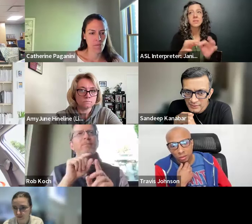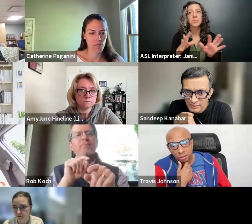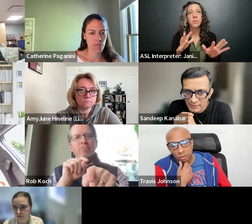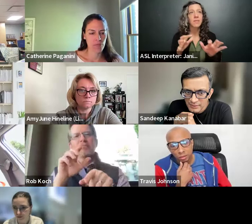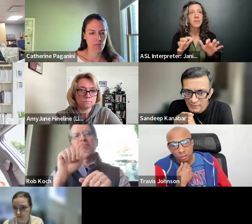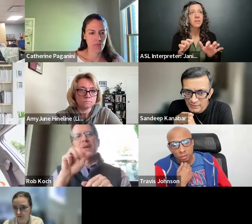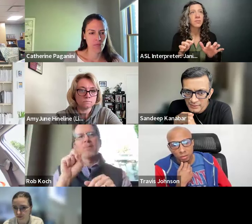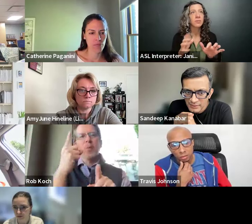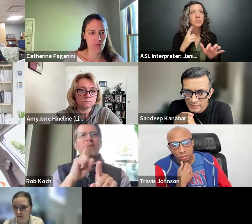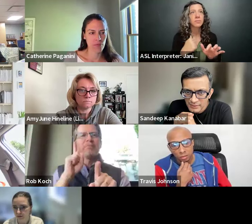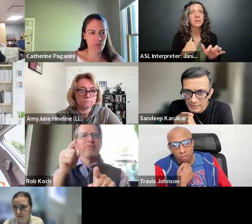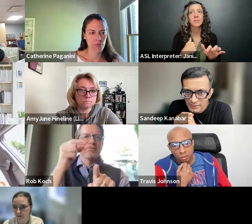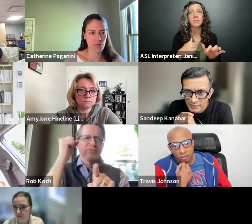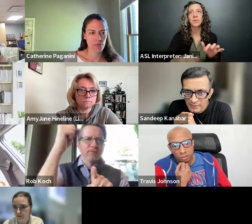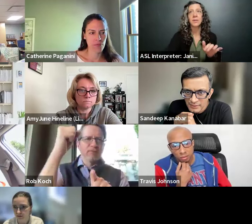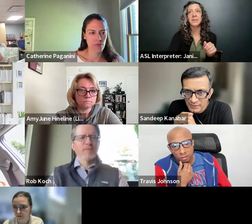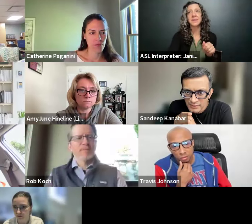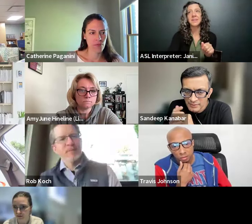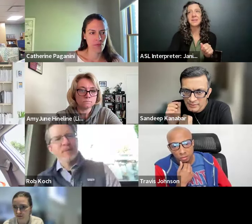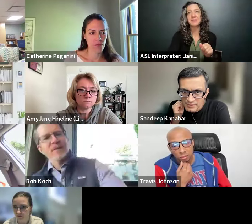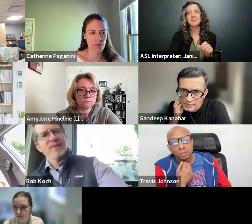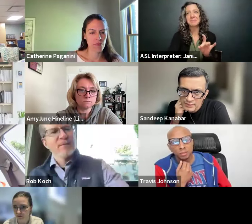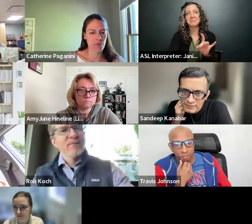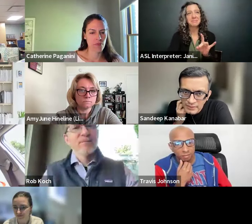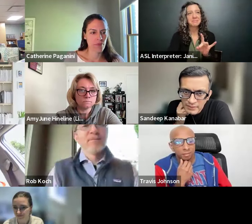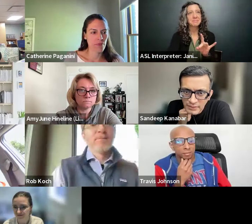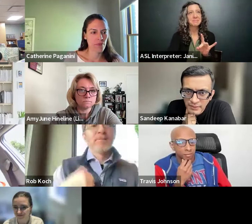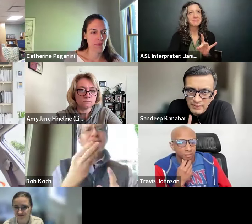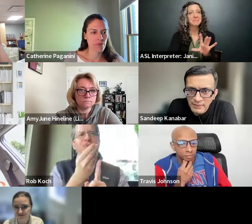And this is the interpreter. Everything froze for me, oh Lord.